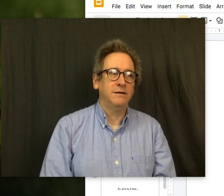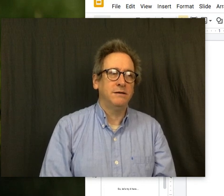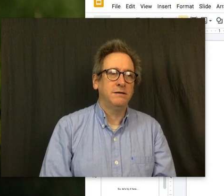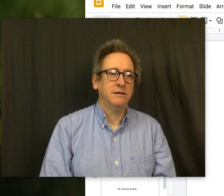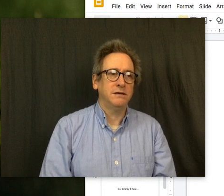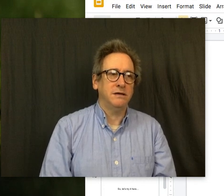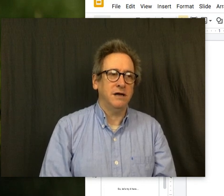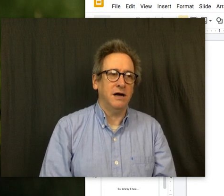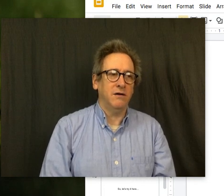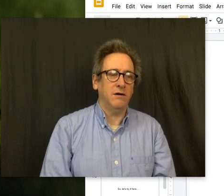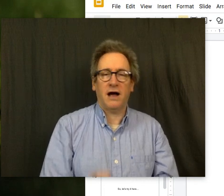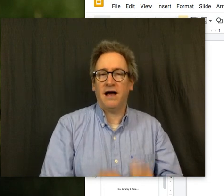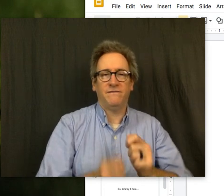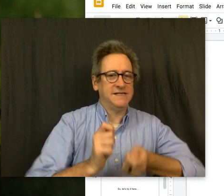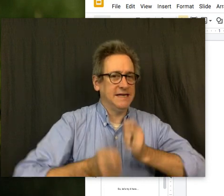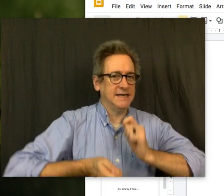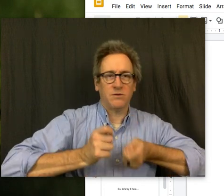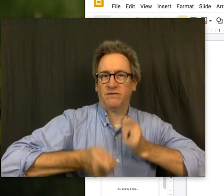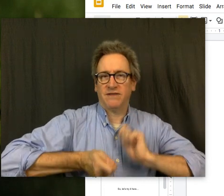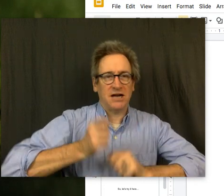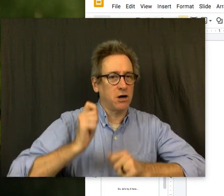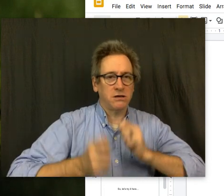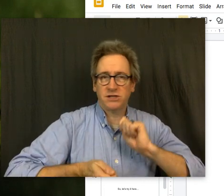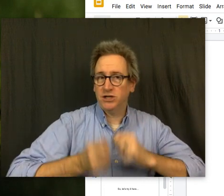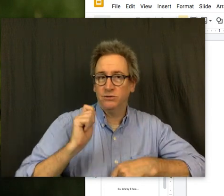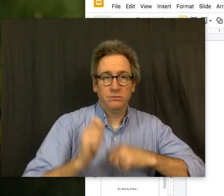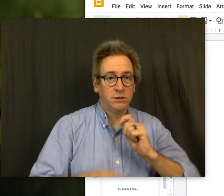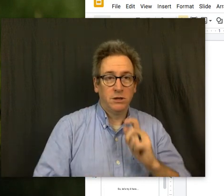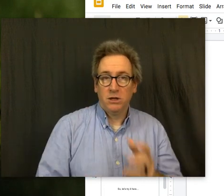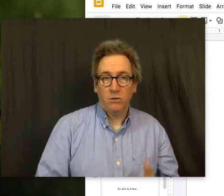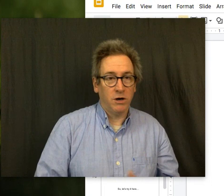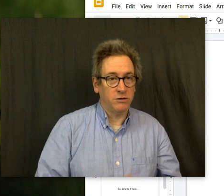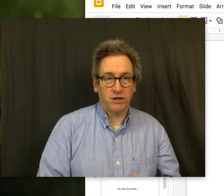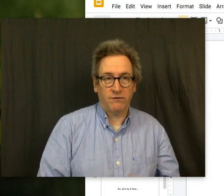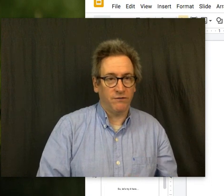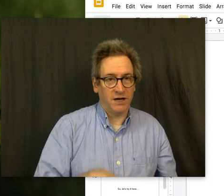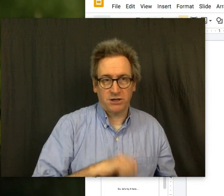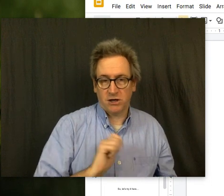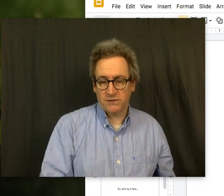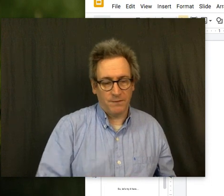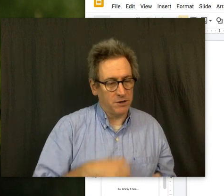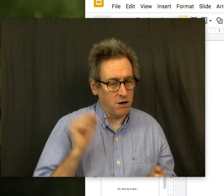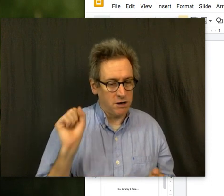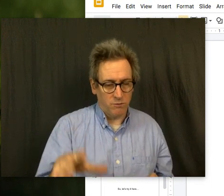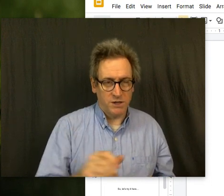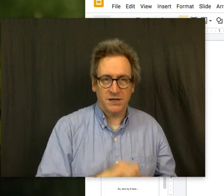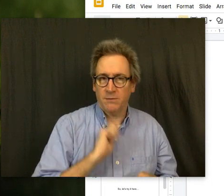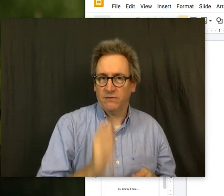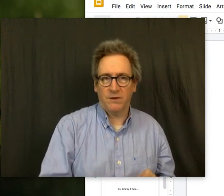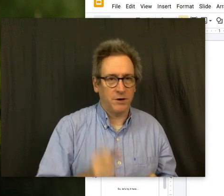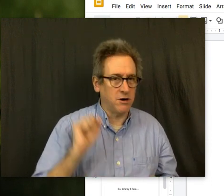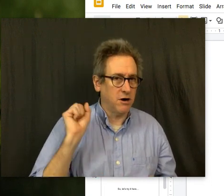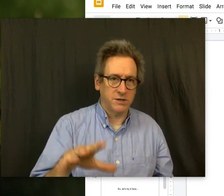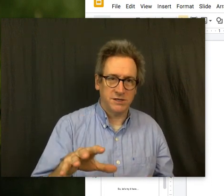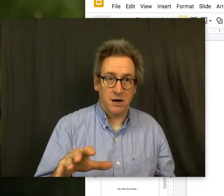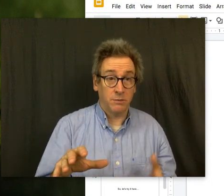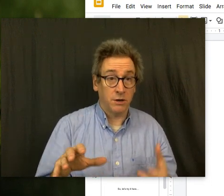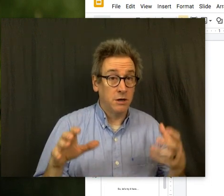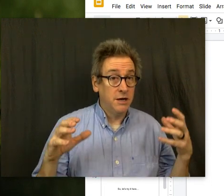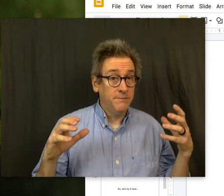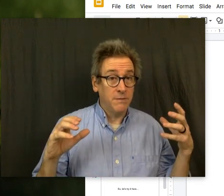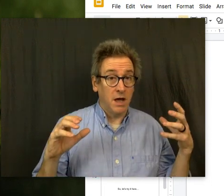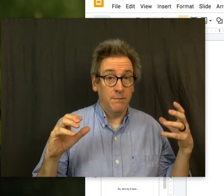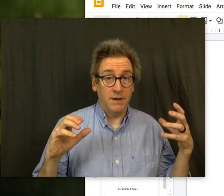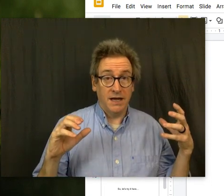But I've seen it done with flashcards too, where shuffle the flashcards, flip a card, what's the number? Flip a card, what's the